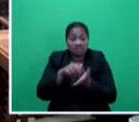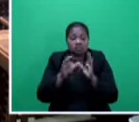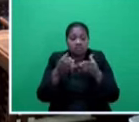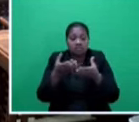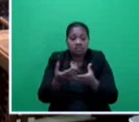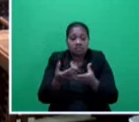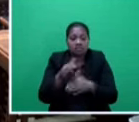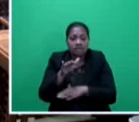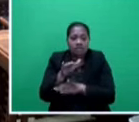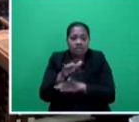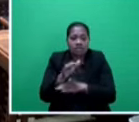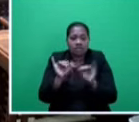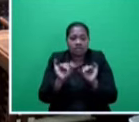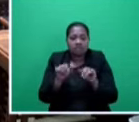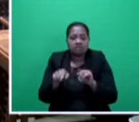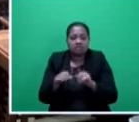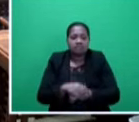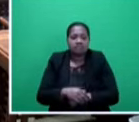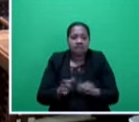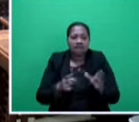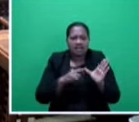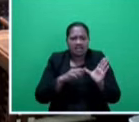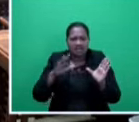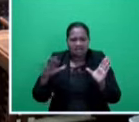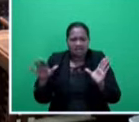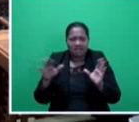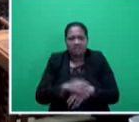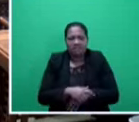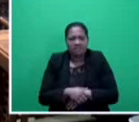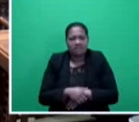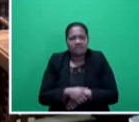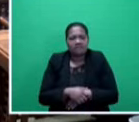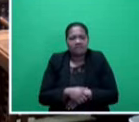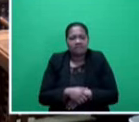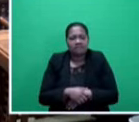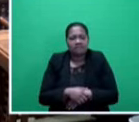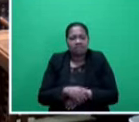the Honourable Alexander O'Connor, to table his report. Okay.